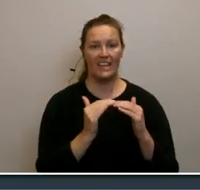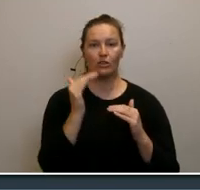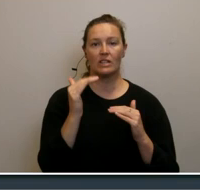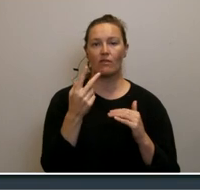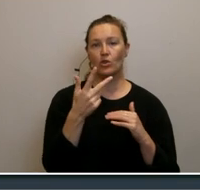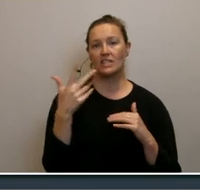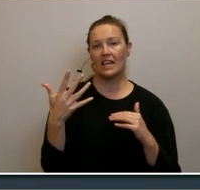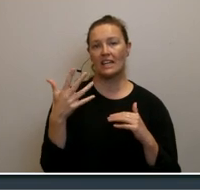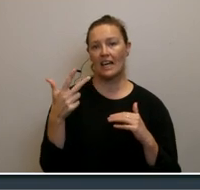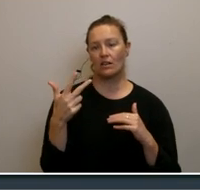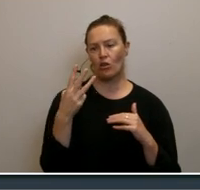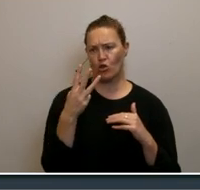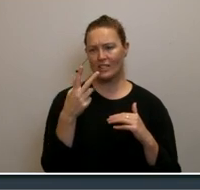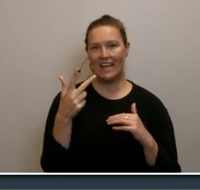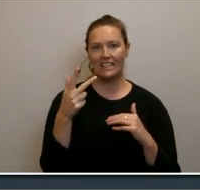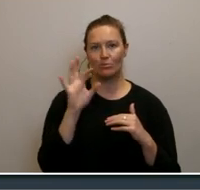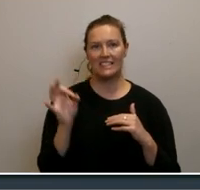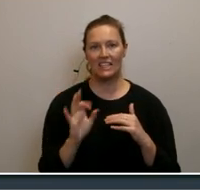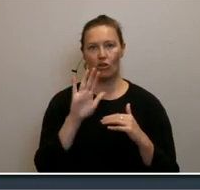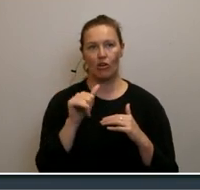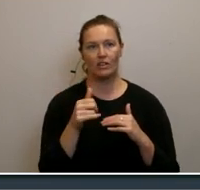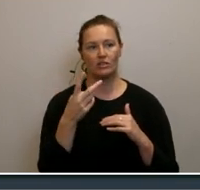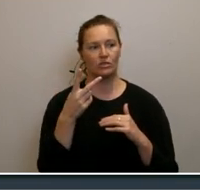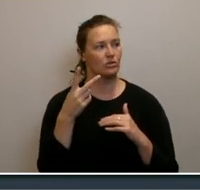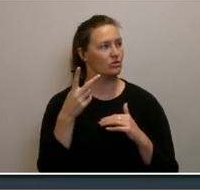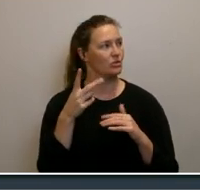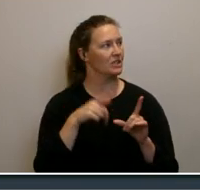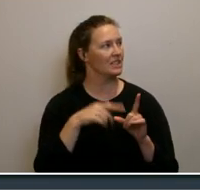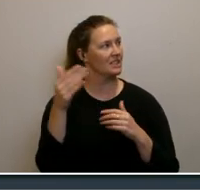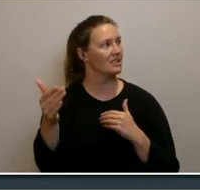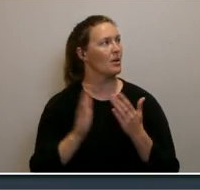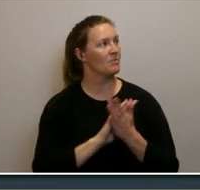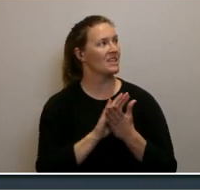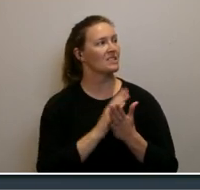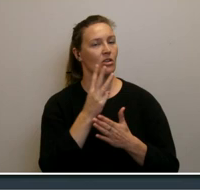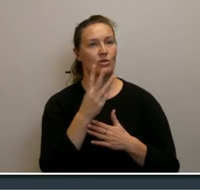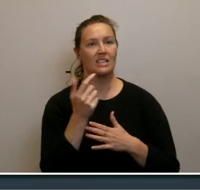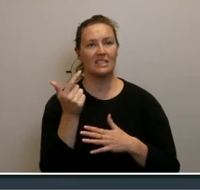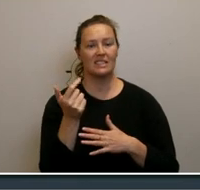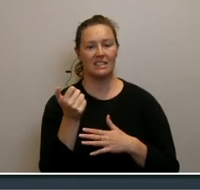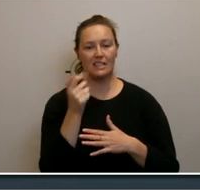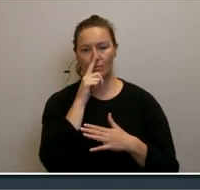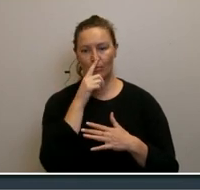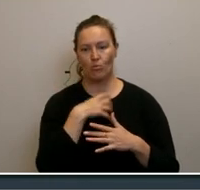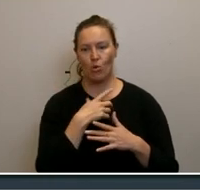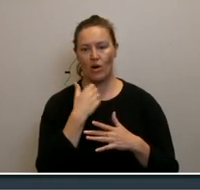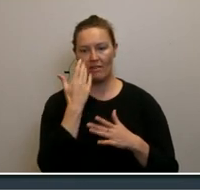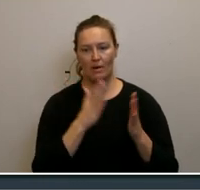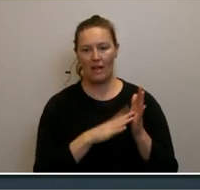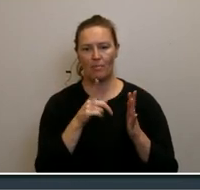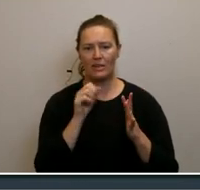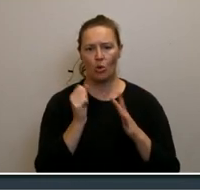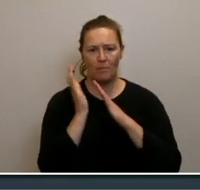over the next 20 years. Which is an additional 26 people needing care per month, yet you're only increasing your facility